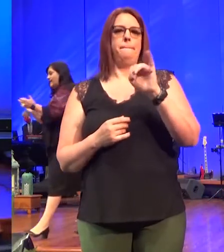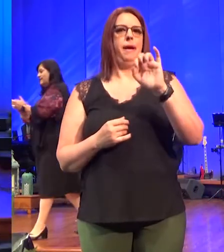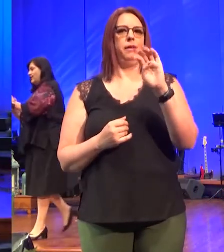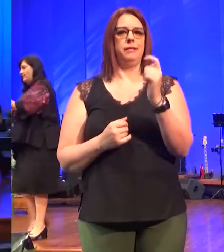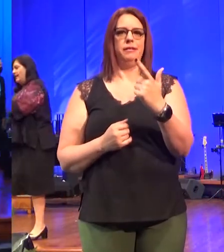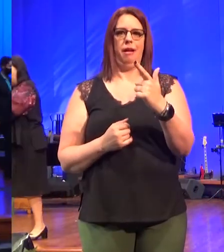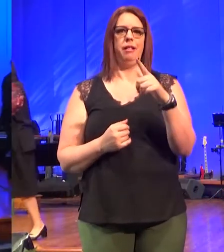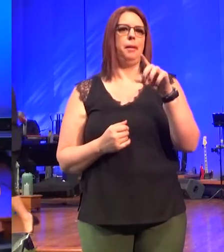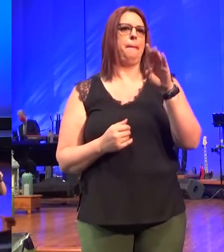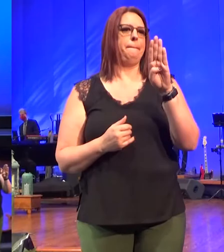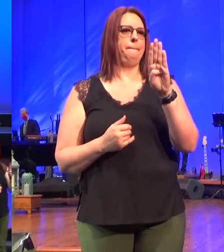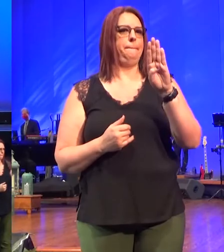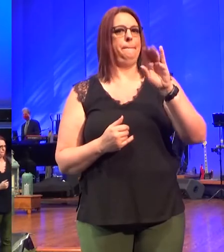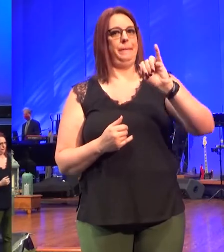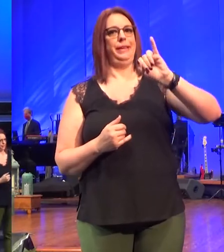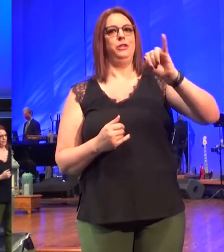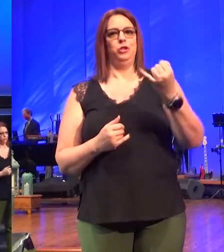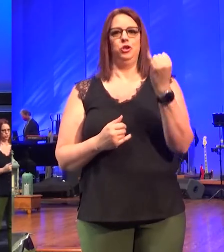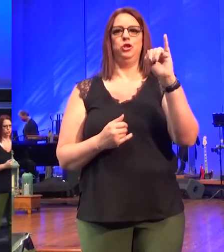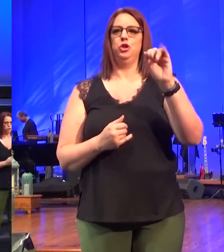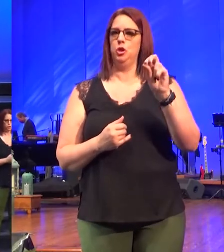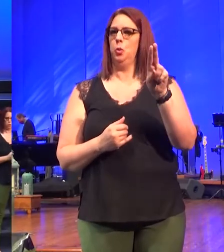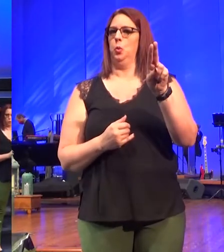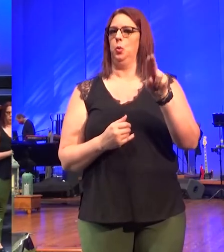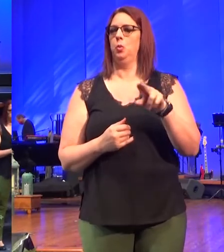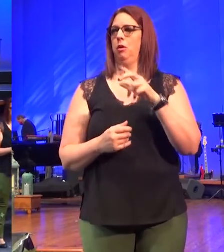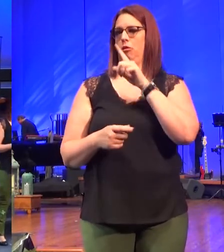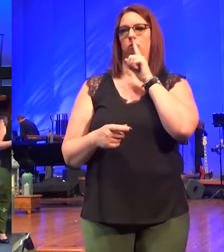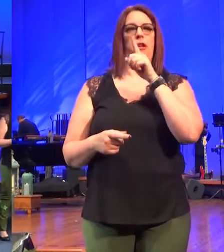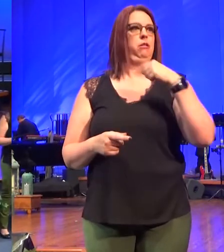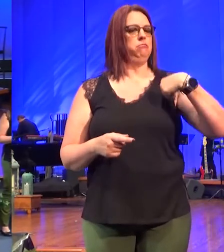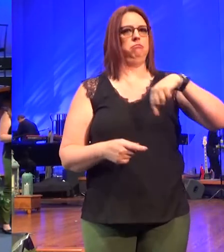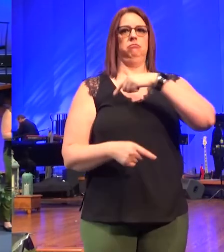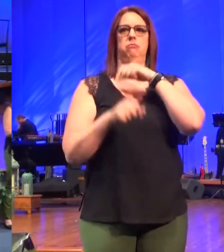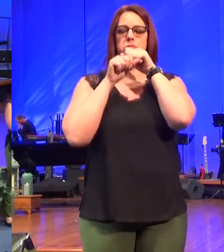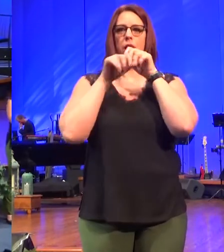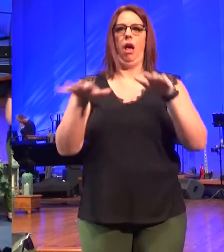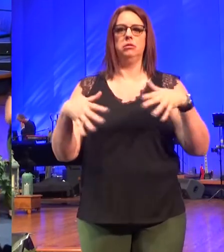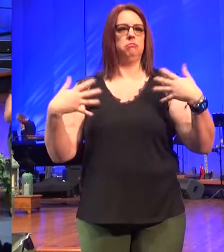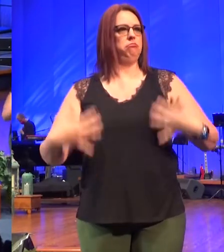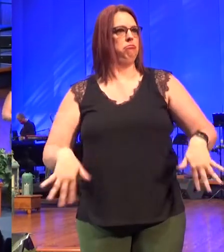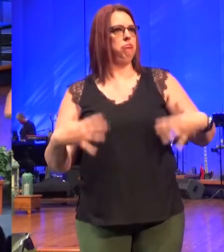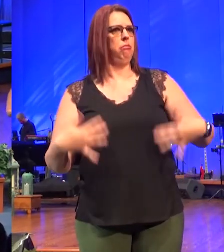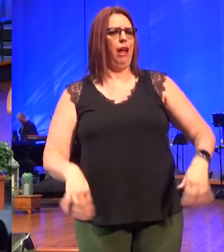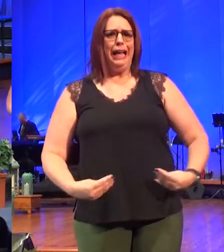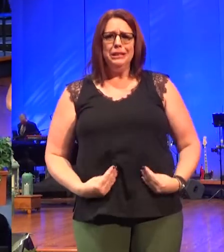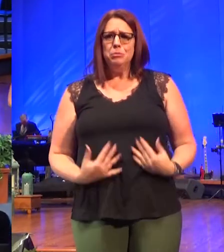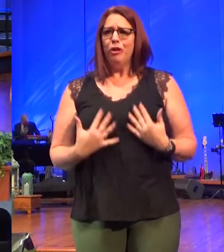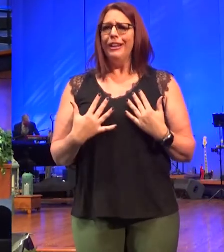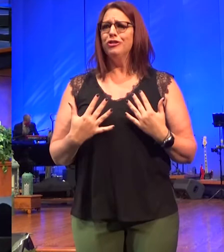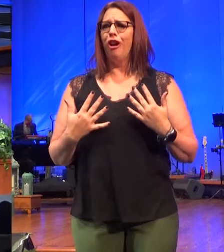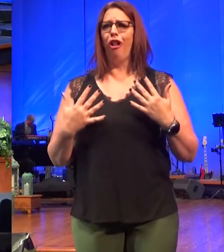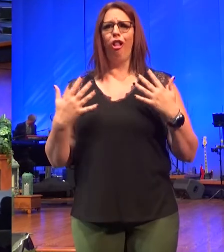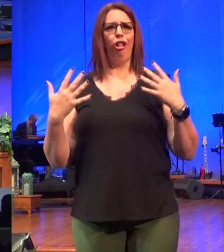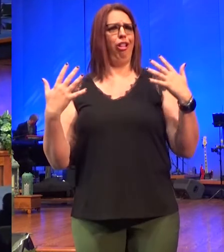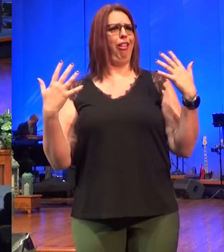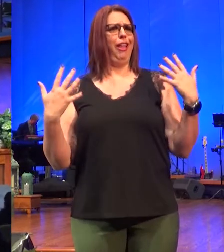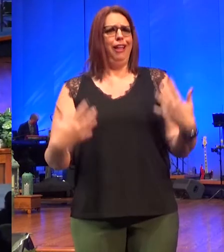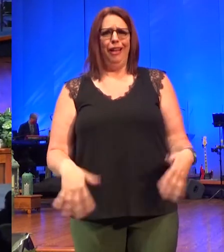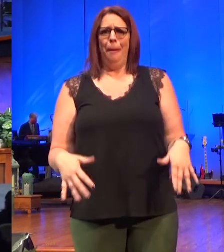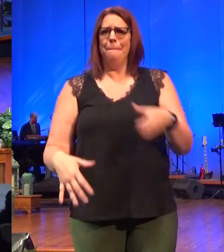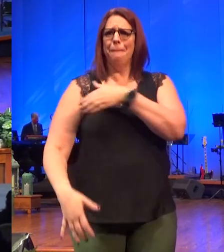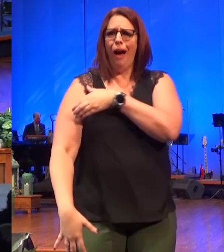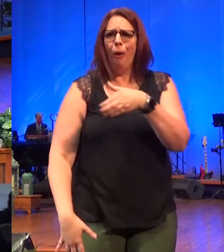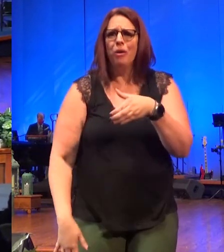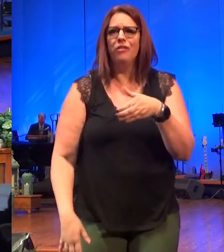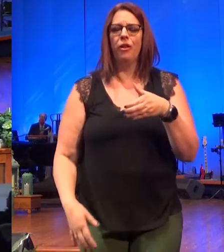We are so blessed. Wow. Oh, so inspirational, so inspiring, so